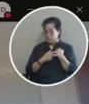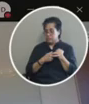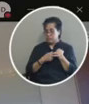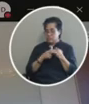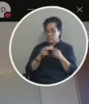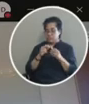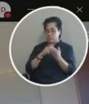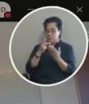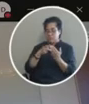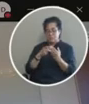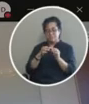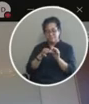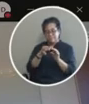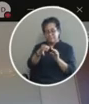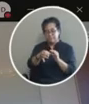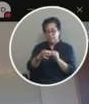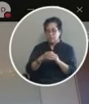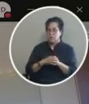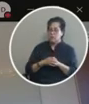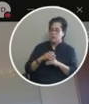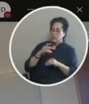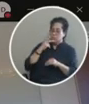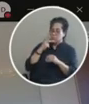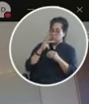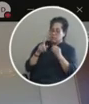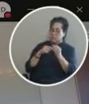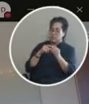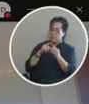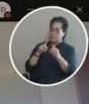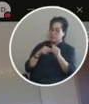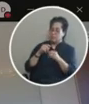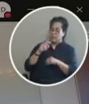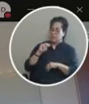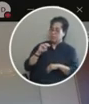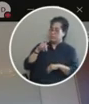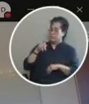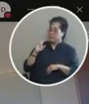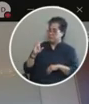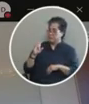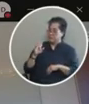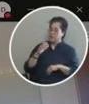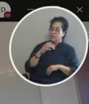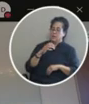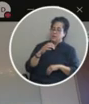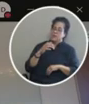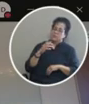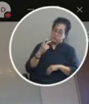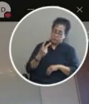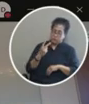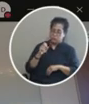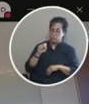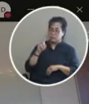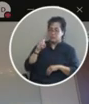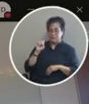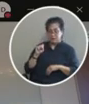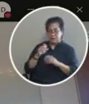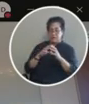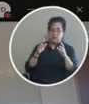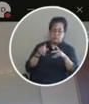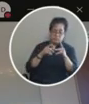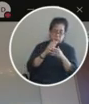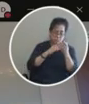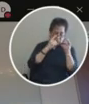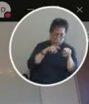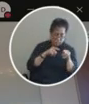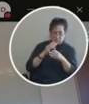We heard a lot of discussion from the public comment about the MPC. So we know that there's two sides to that and that there's a lot of people that agree with it, a